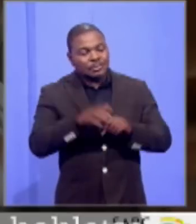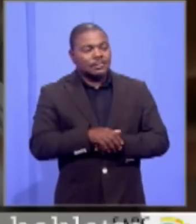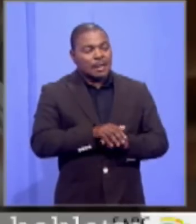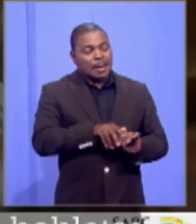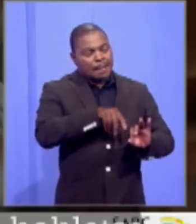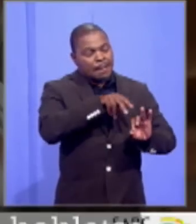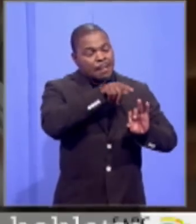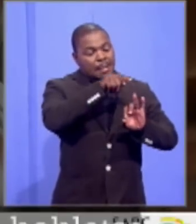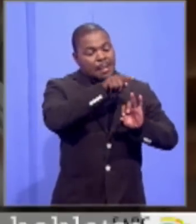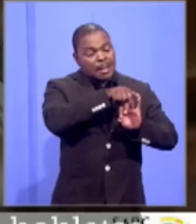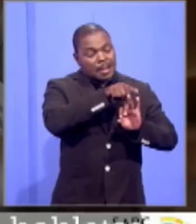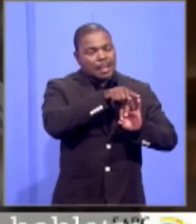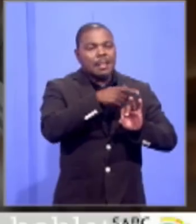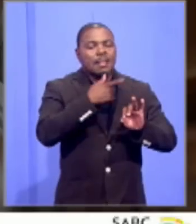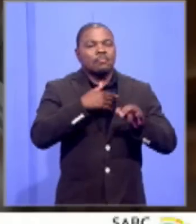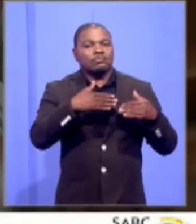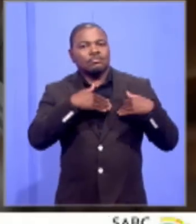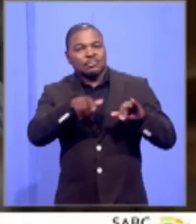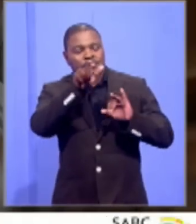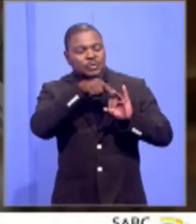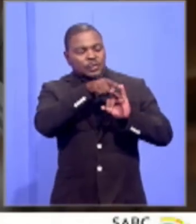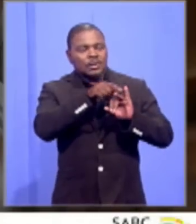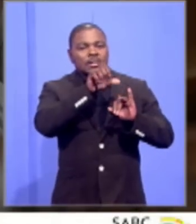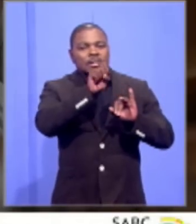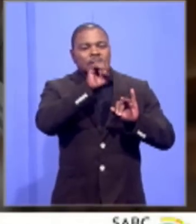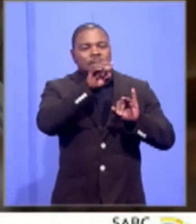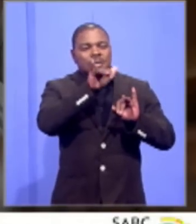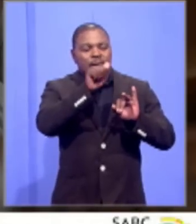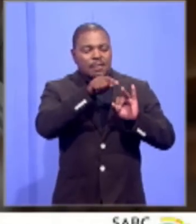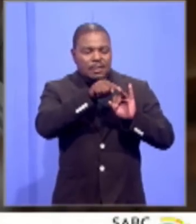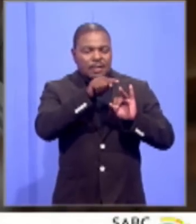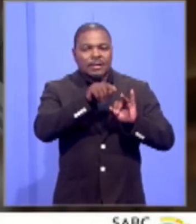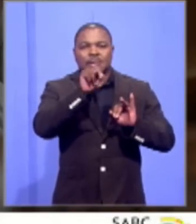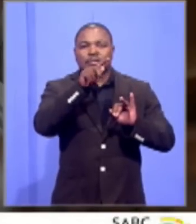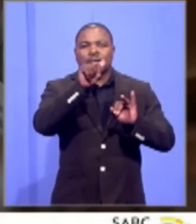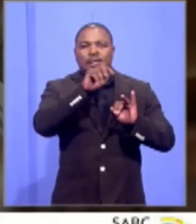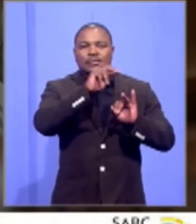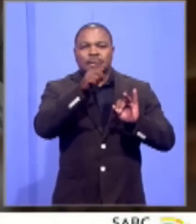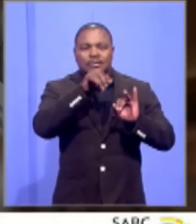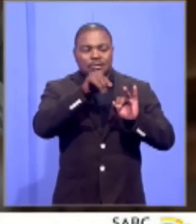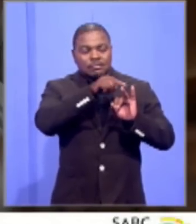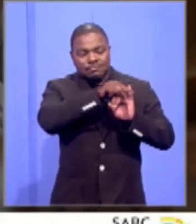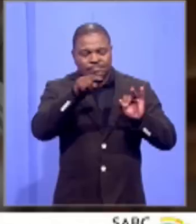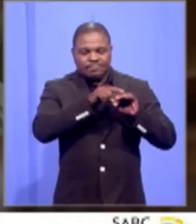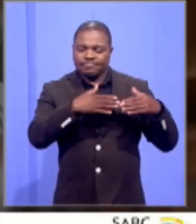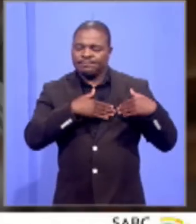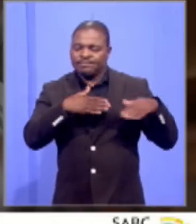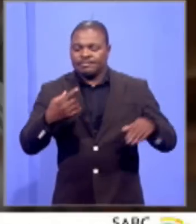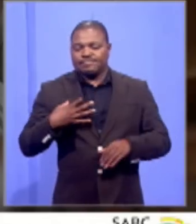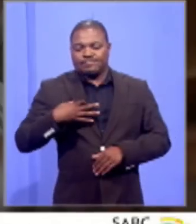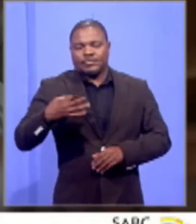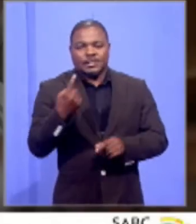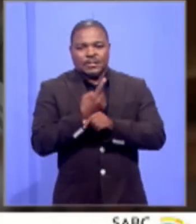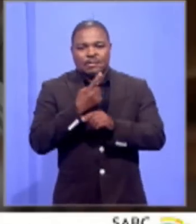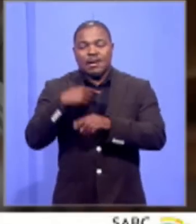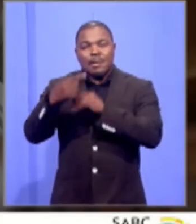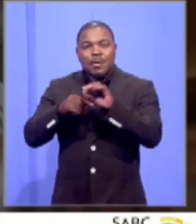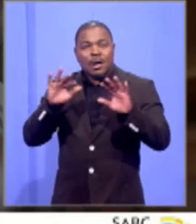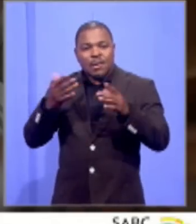bja molatofatšwa wa mathomo Muzi Sibiya le wa bobedi Bongani Ntanzi bo dirilwe ka boithaopo polaong ya